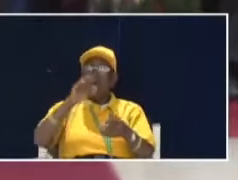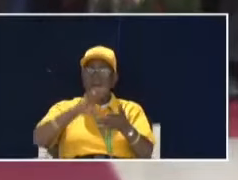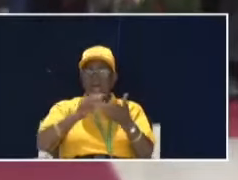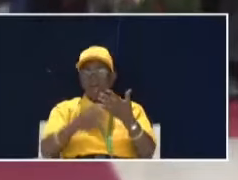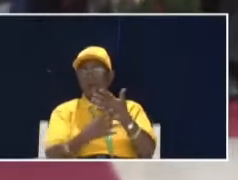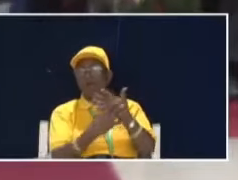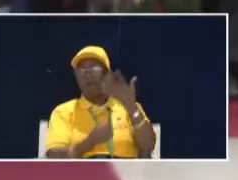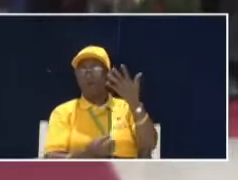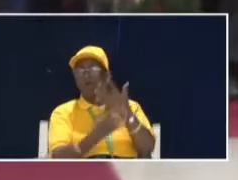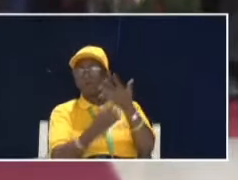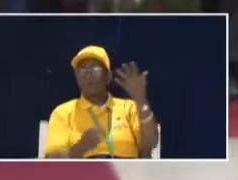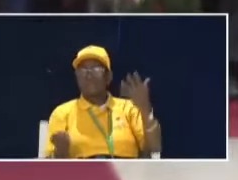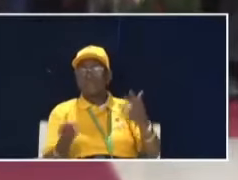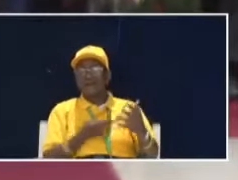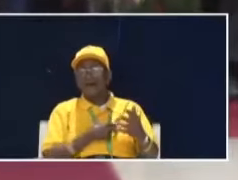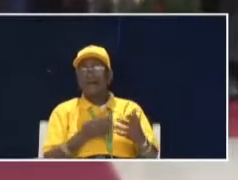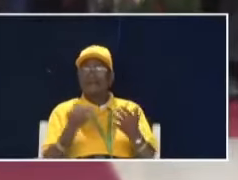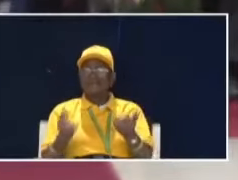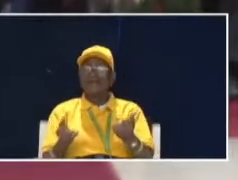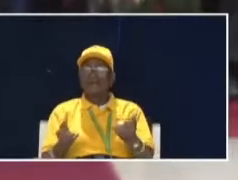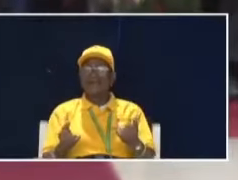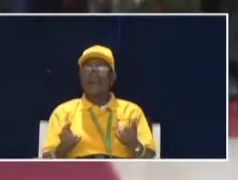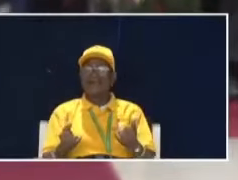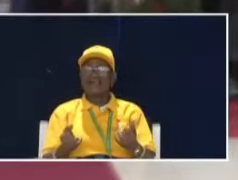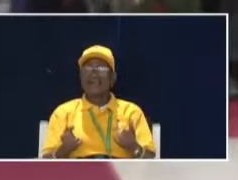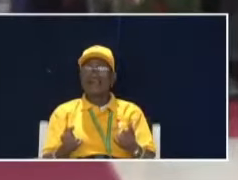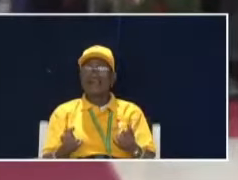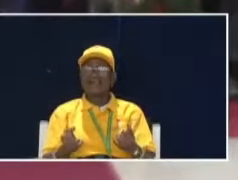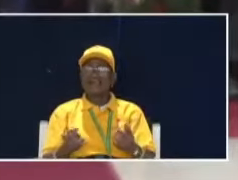Initially, when we were fasting, they thought we were fools.